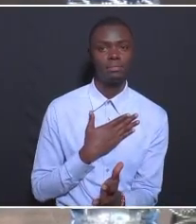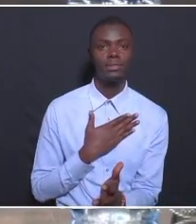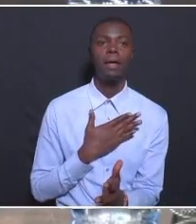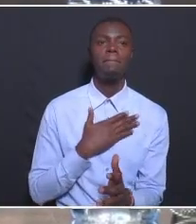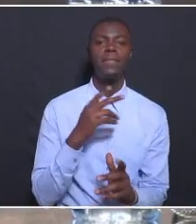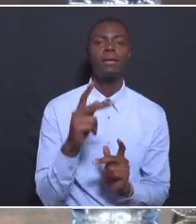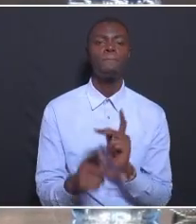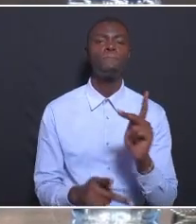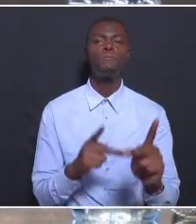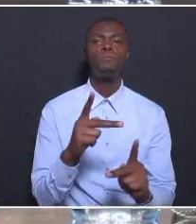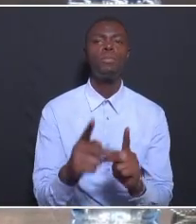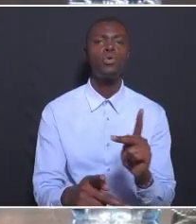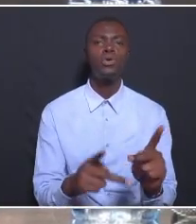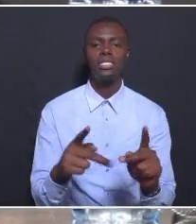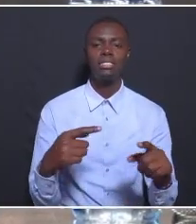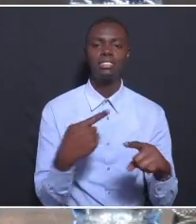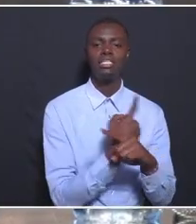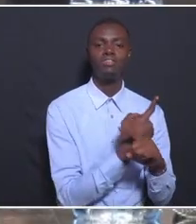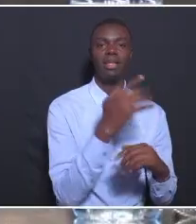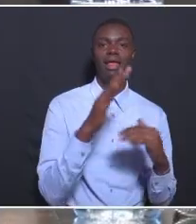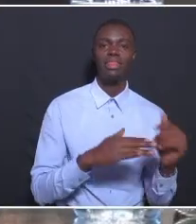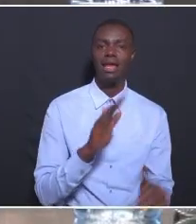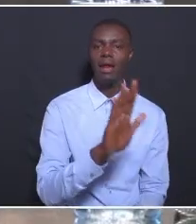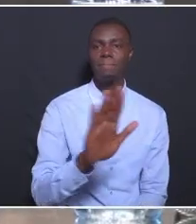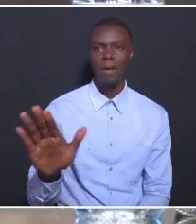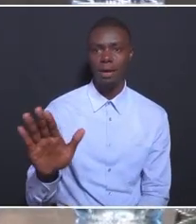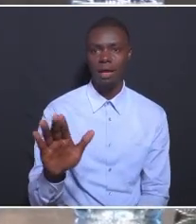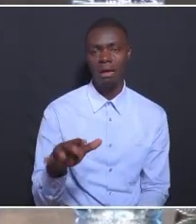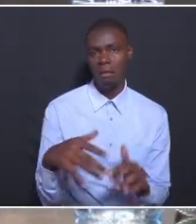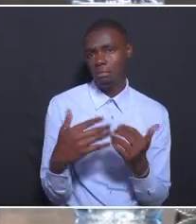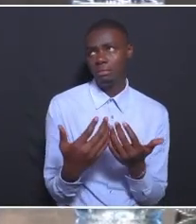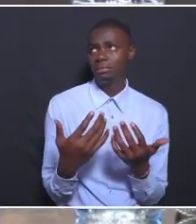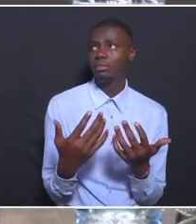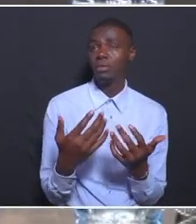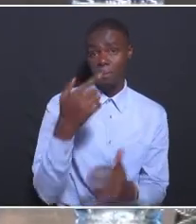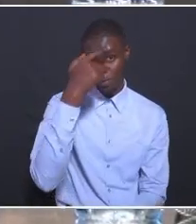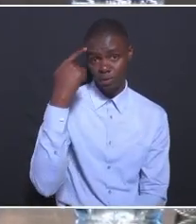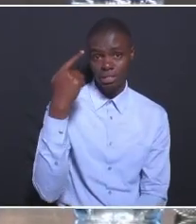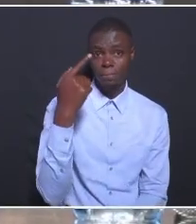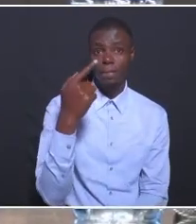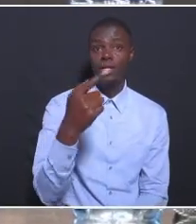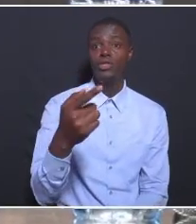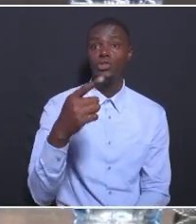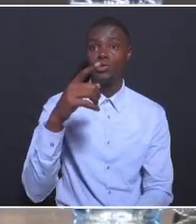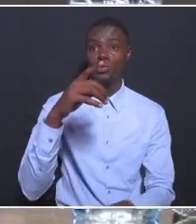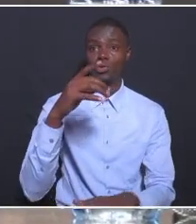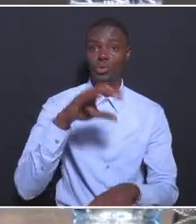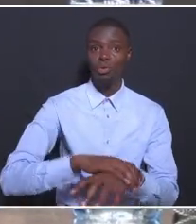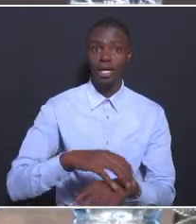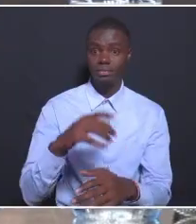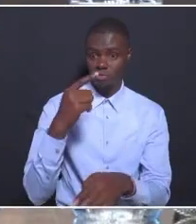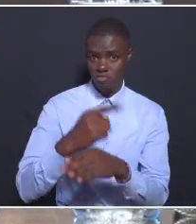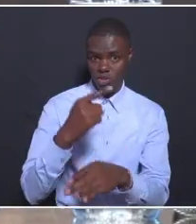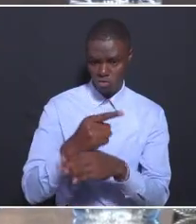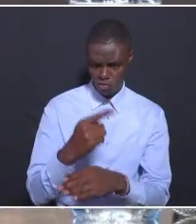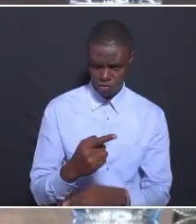process is going to be a bit different than yours or Jibril's, because you guys get footage brought to you and then that's what